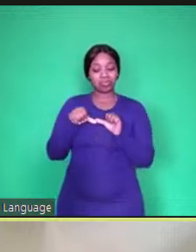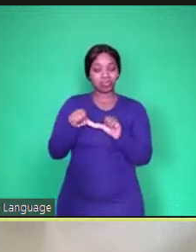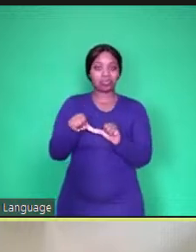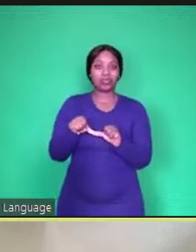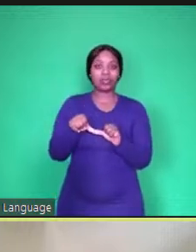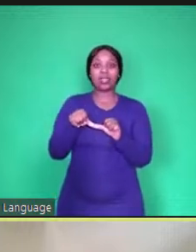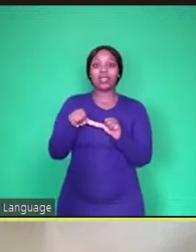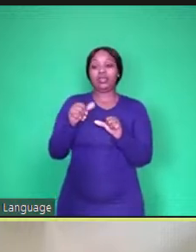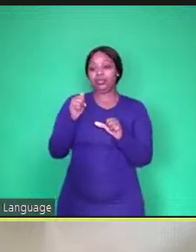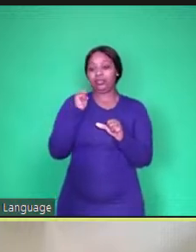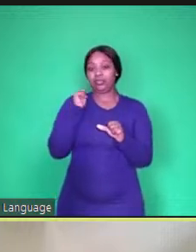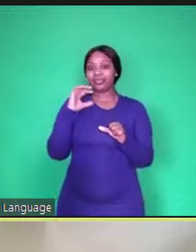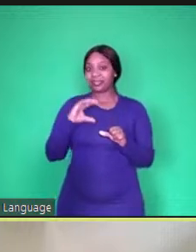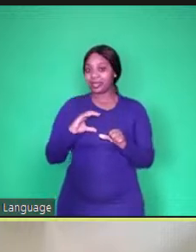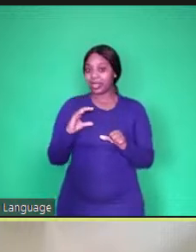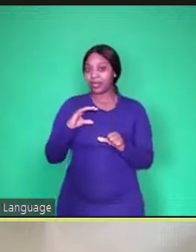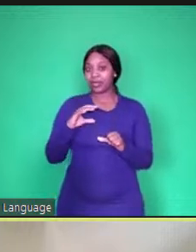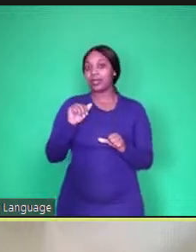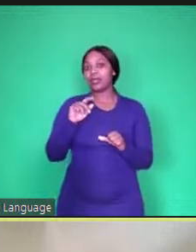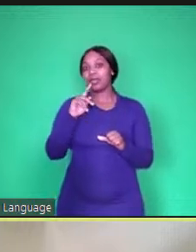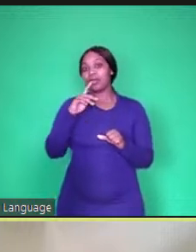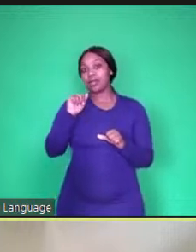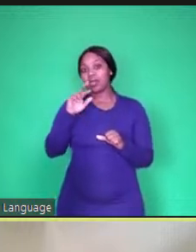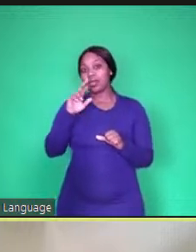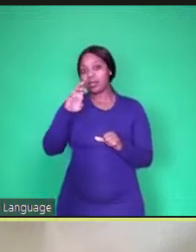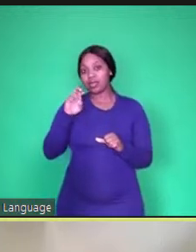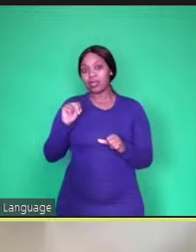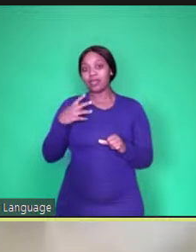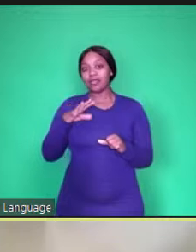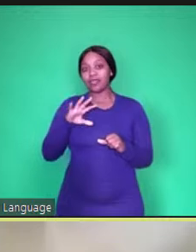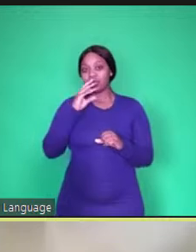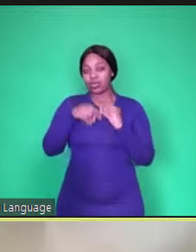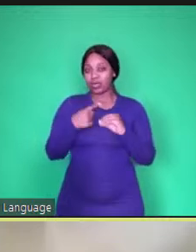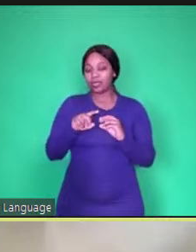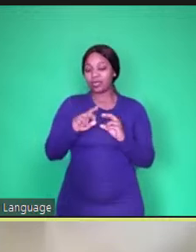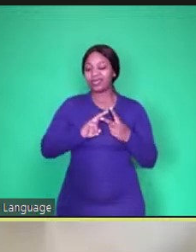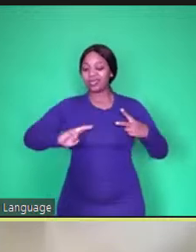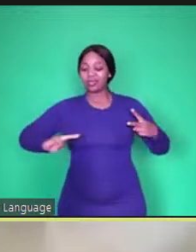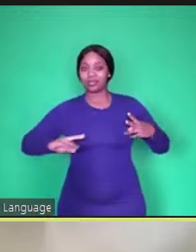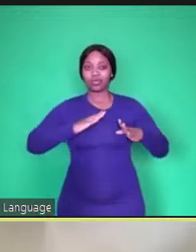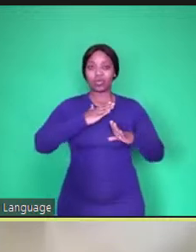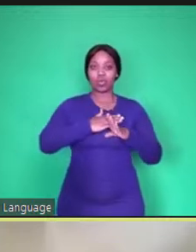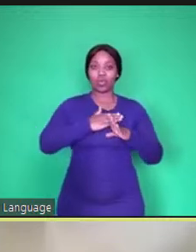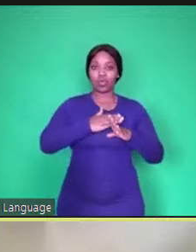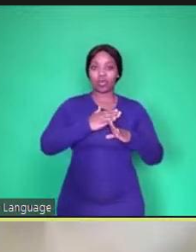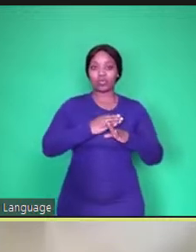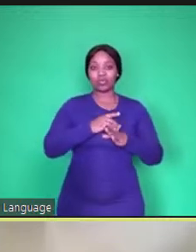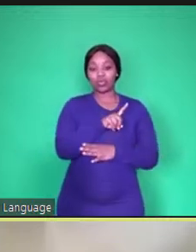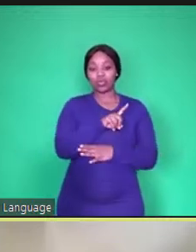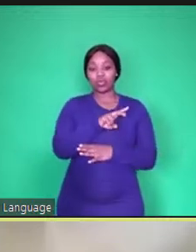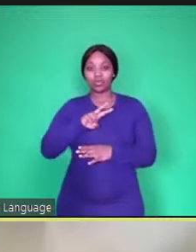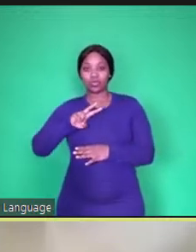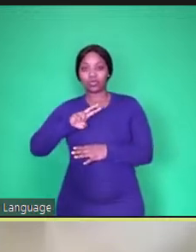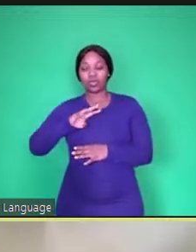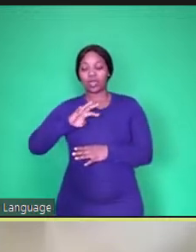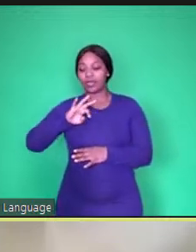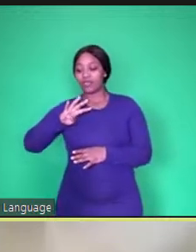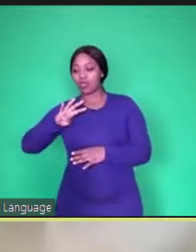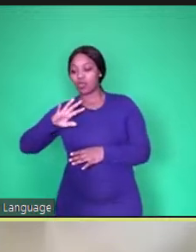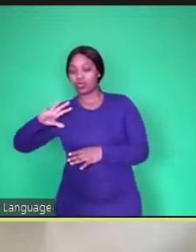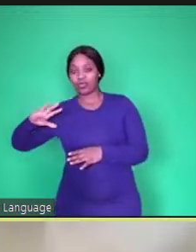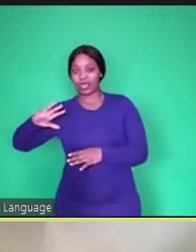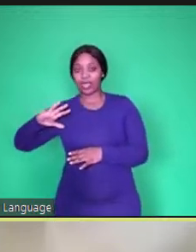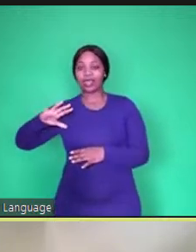talked about the different waves of the project, like wave 1, wave 2, and wave 3, and then wave 4 to 5, where wave 1,